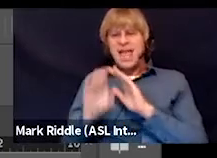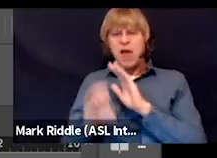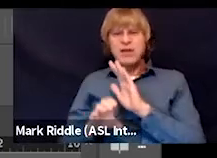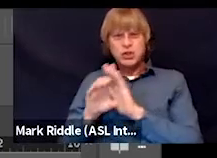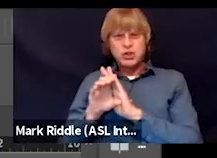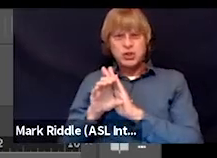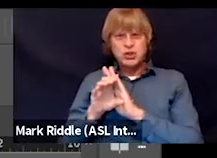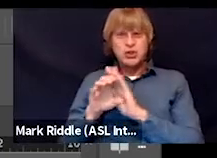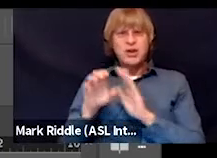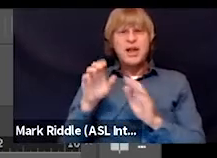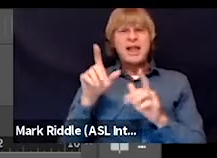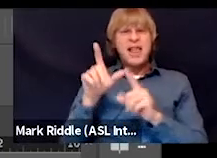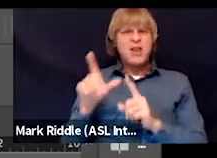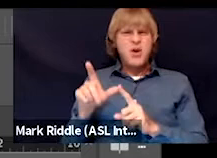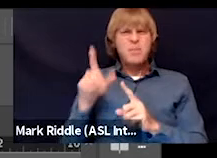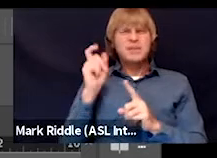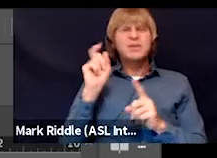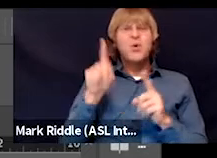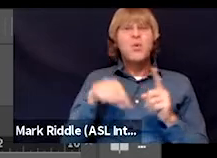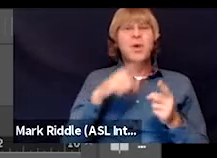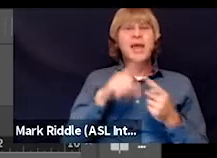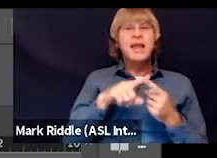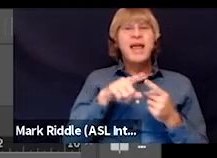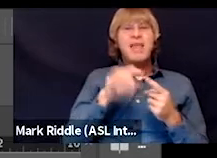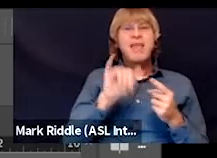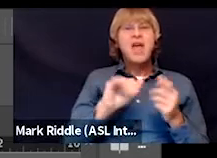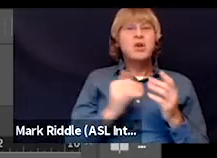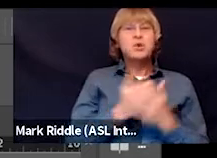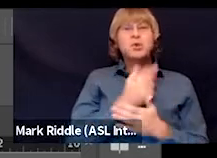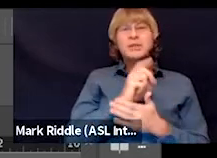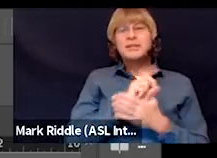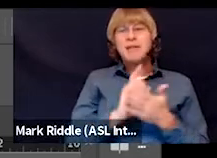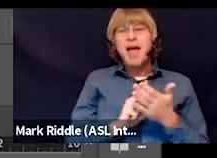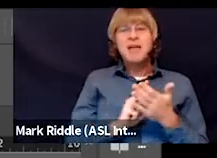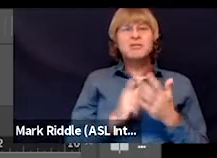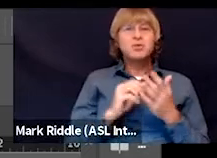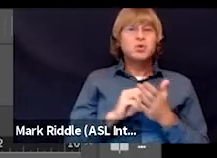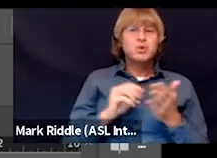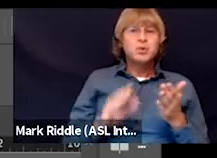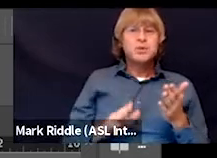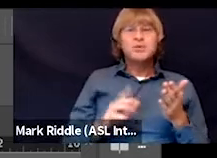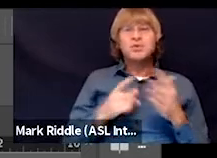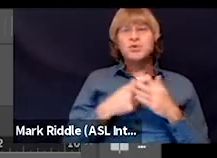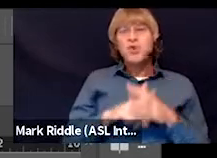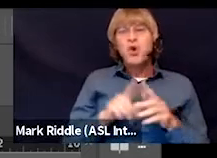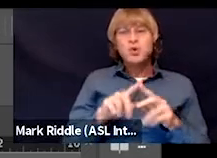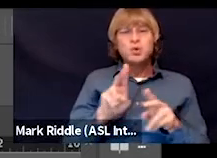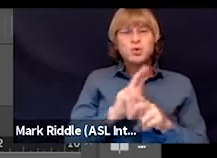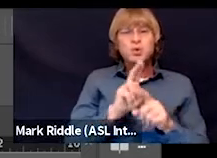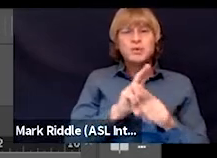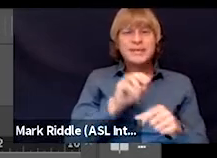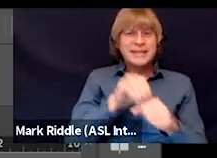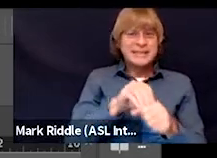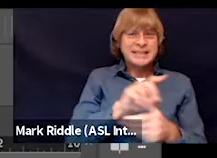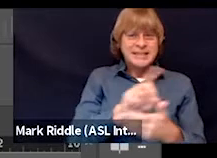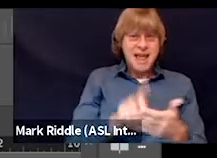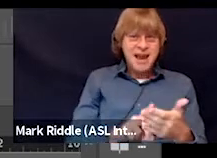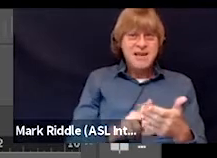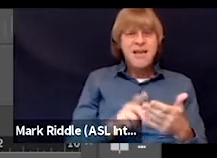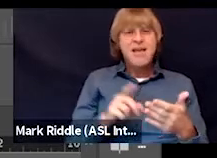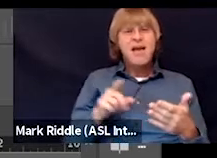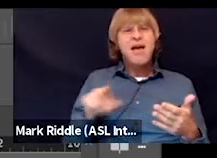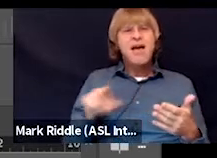because frequently when new designers, students are starting to use InDesign,